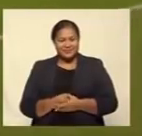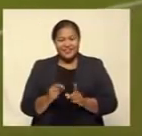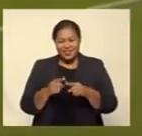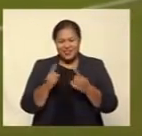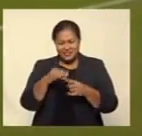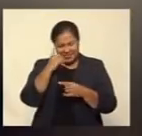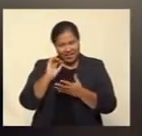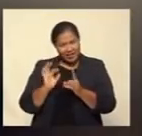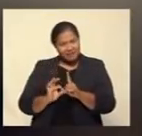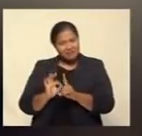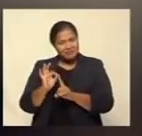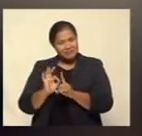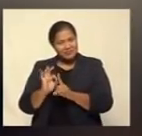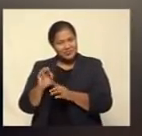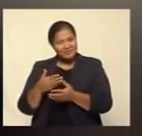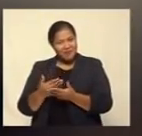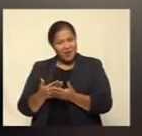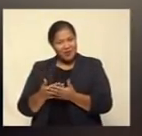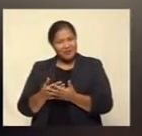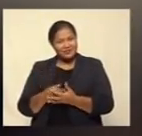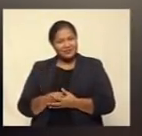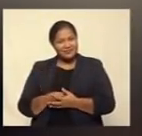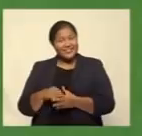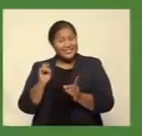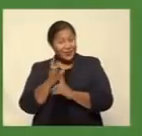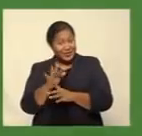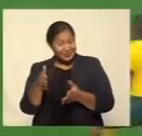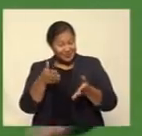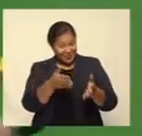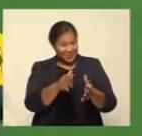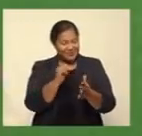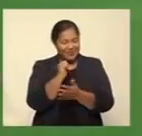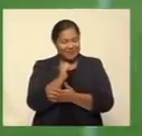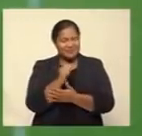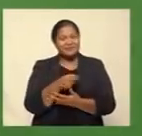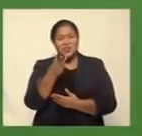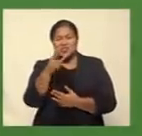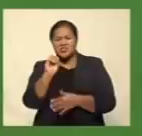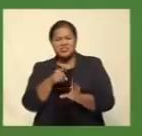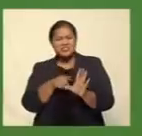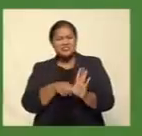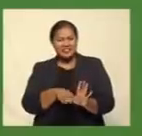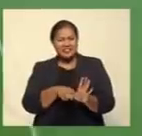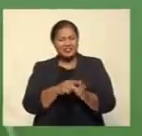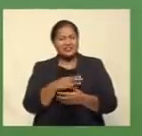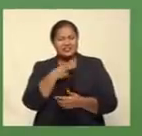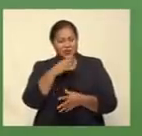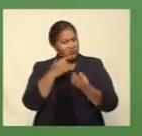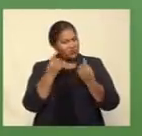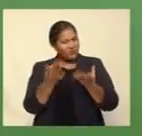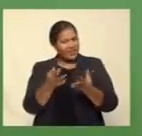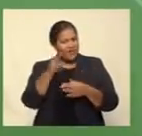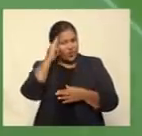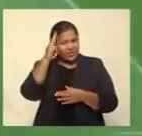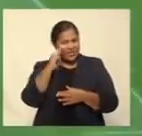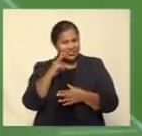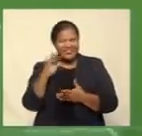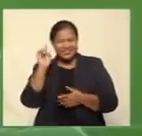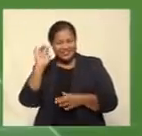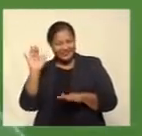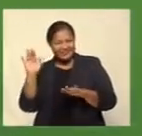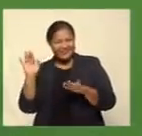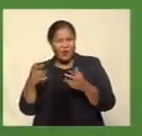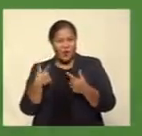improve themselves in the rugby field. The 30-year-old says he will always be ready for national calling. Yeah, I'll